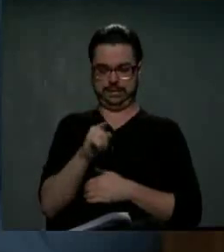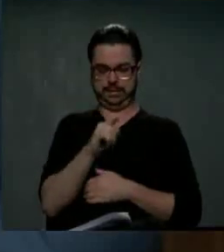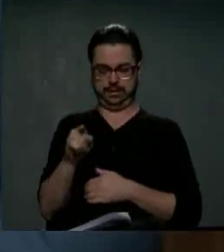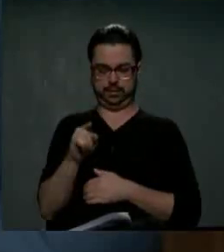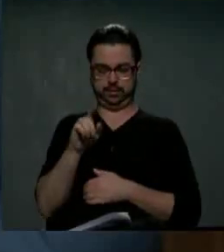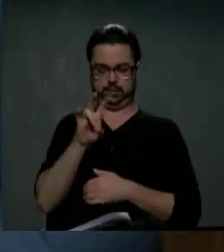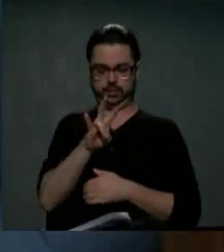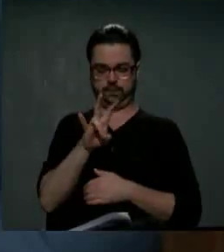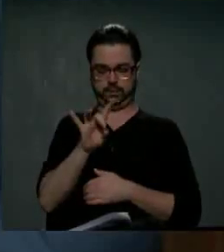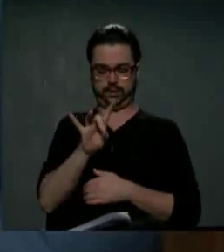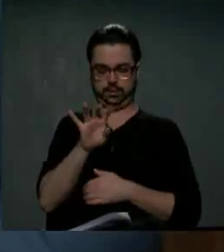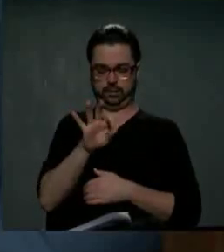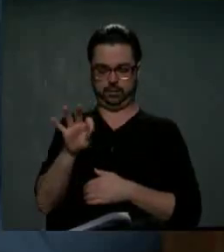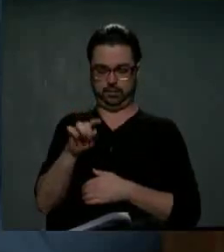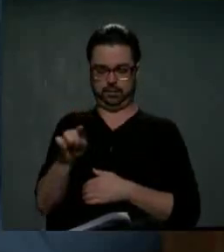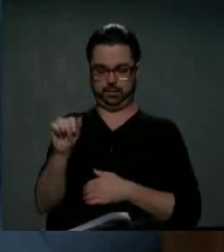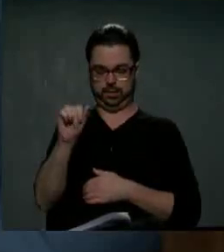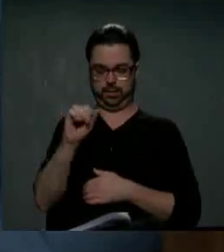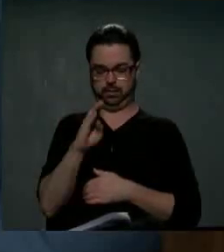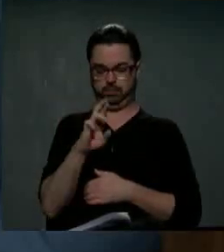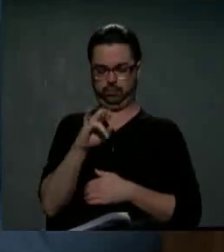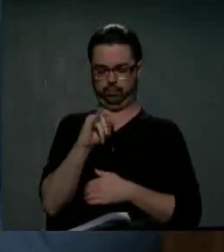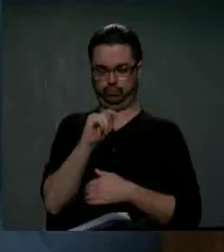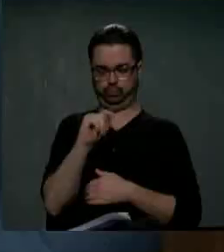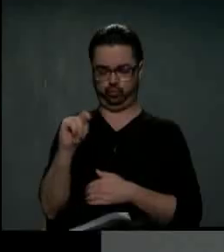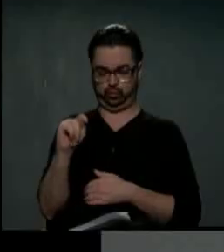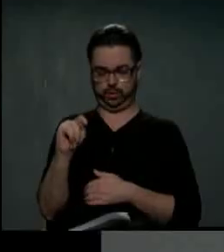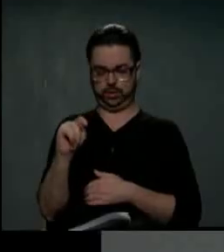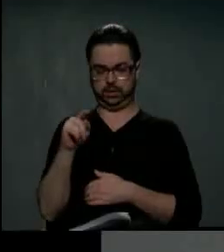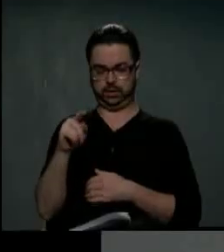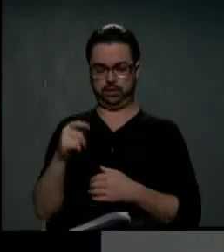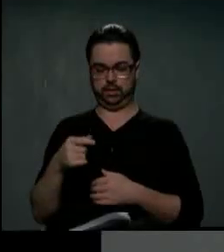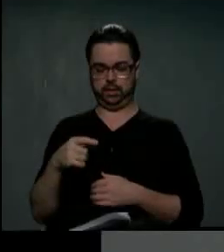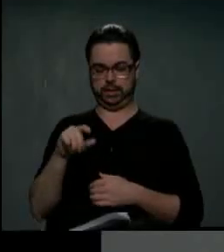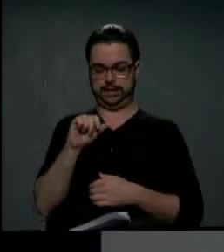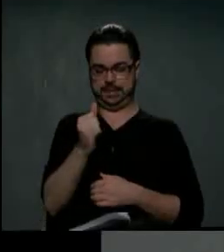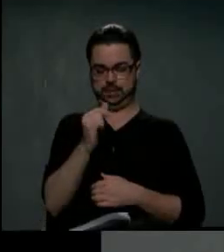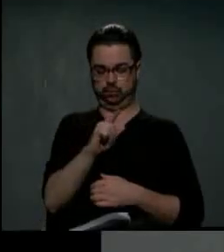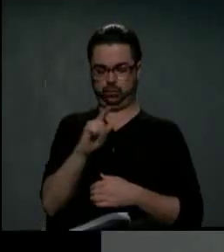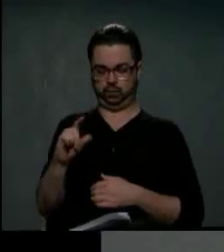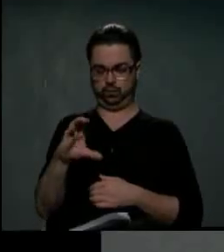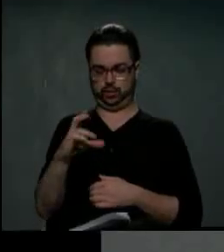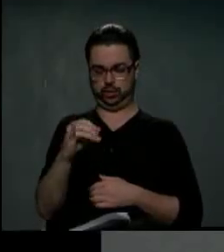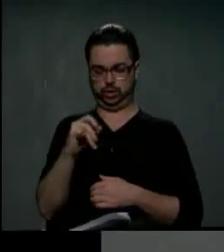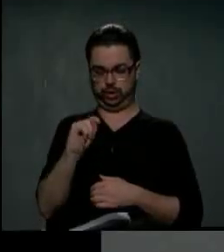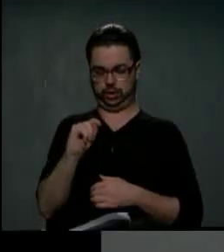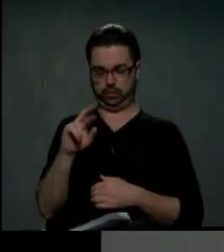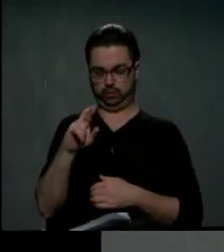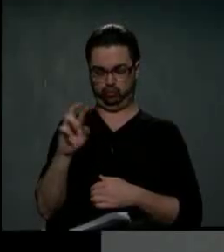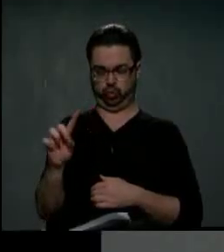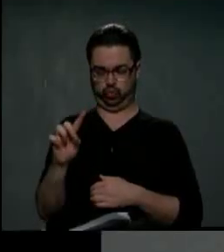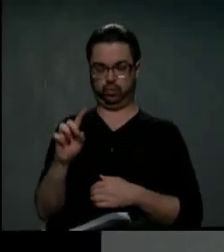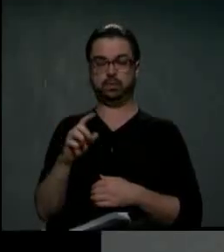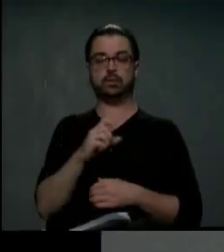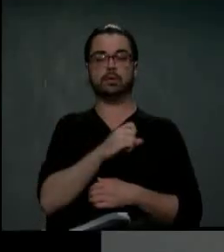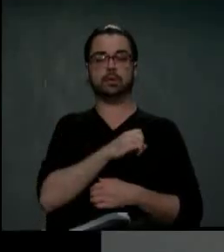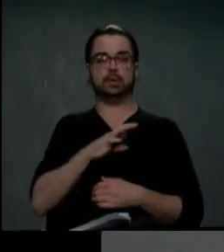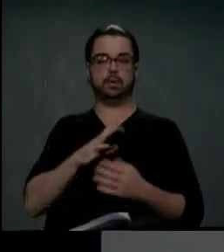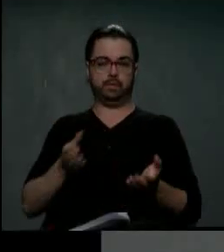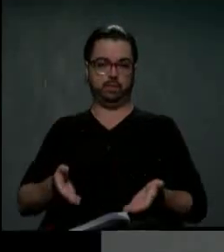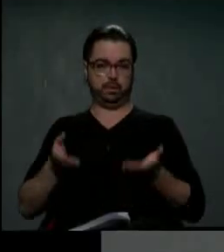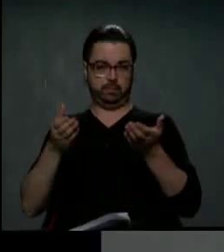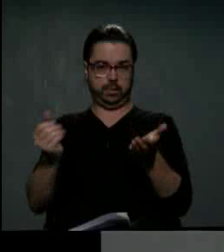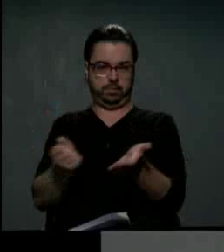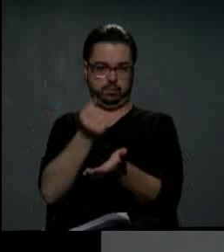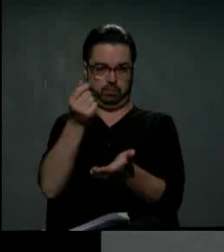Z-7899-A, Brett Short Form PDC, located at 10111 Chico Road. Staff recommends approval of the request, subject to